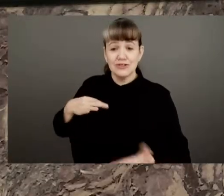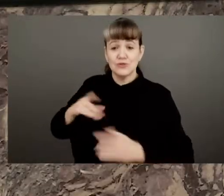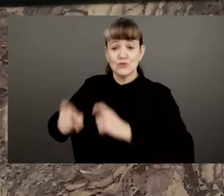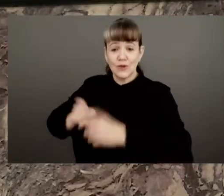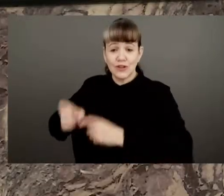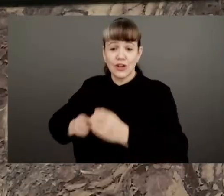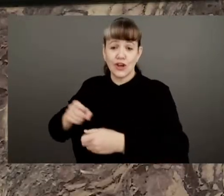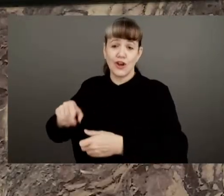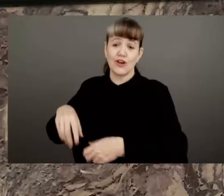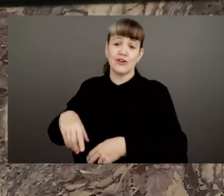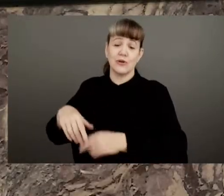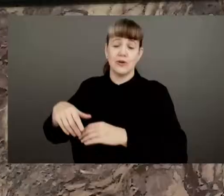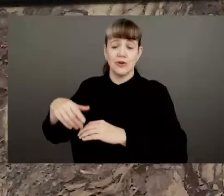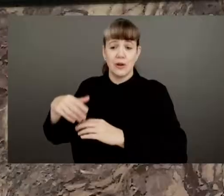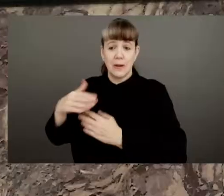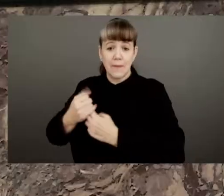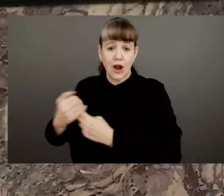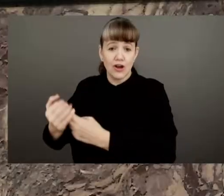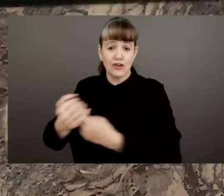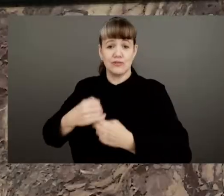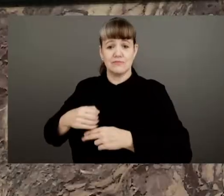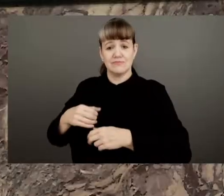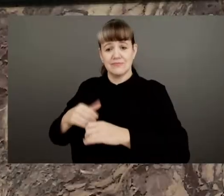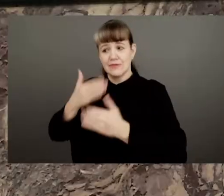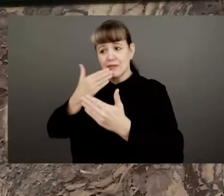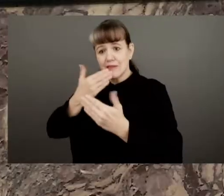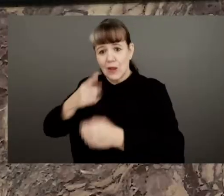very best of my riding, West Vancouver